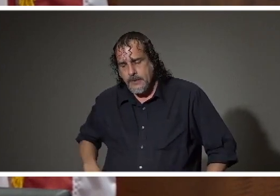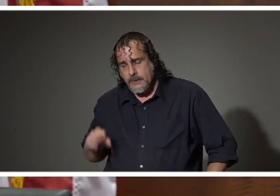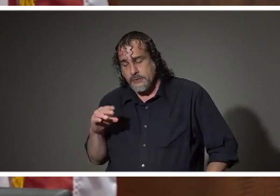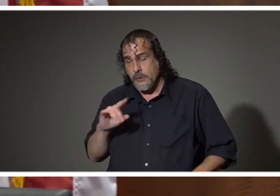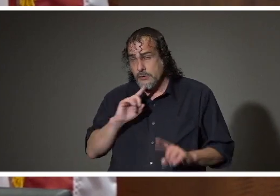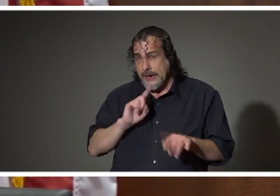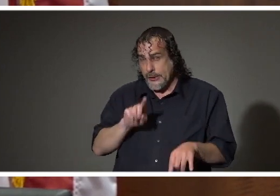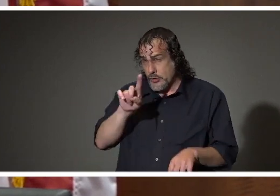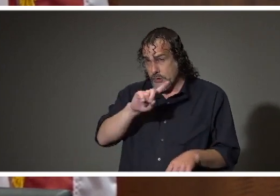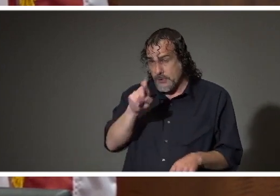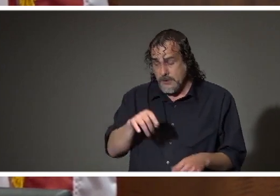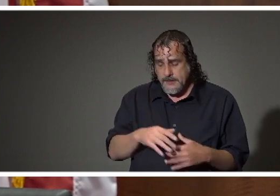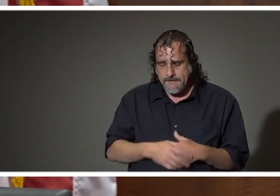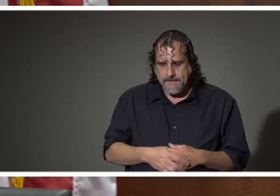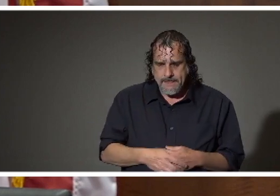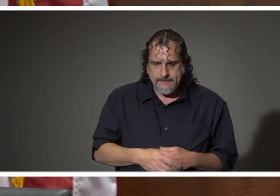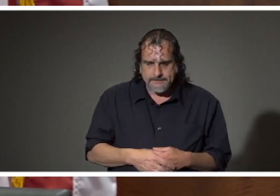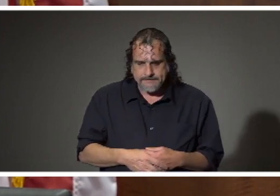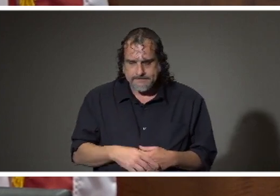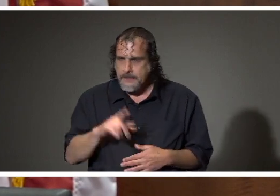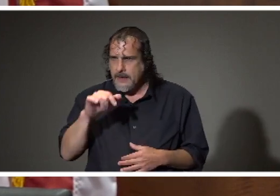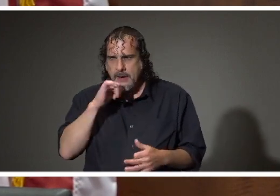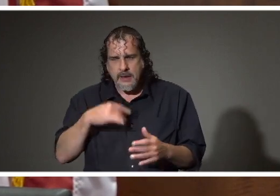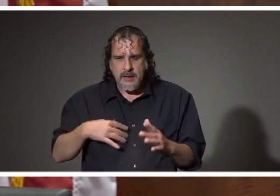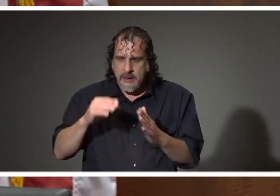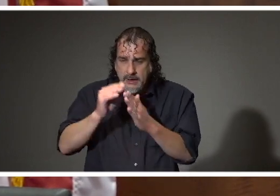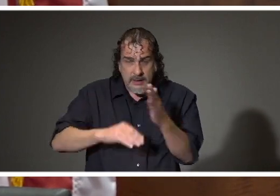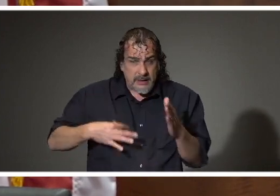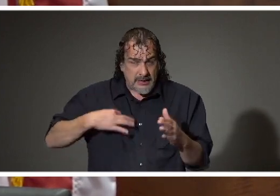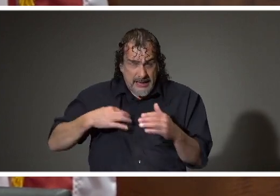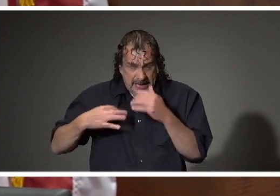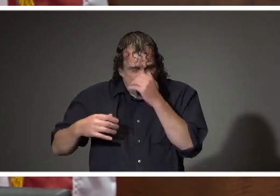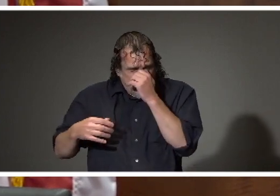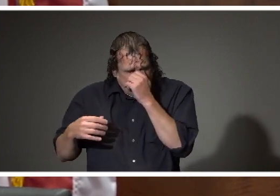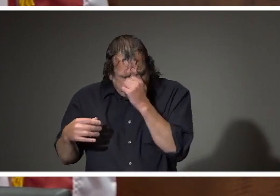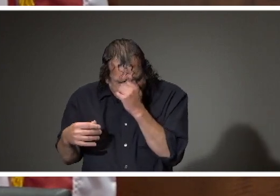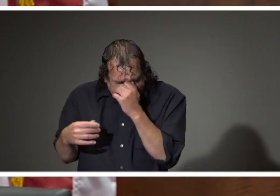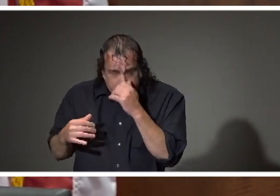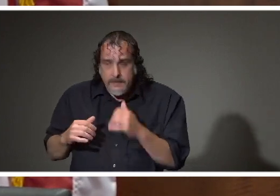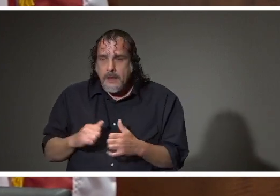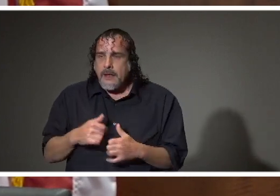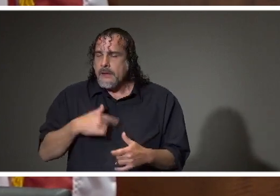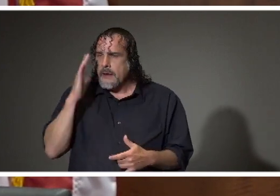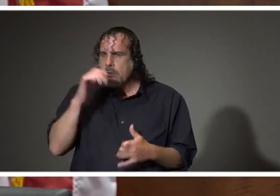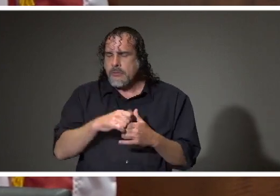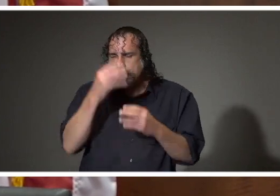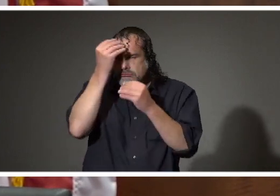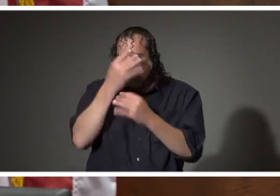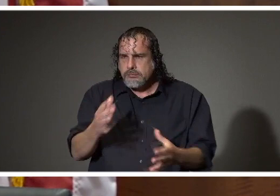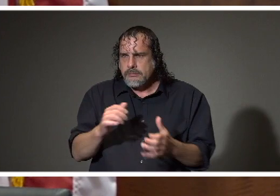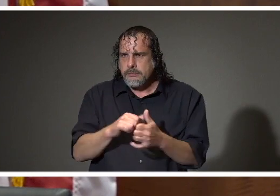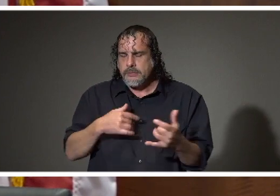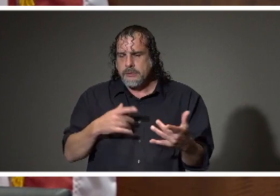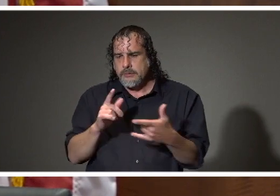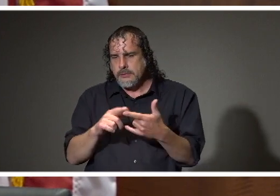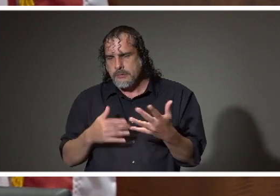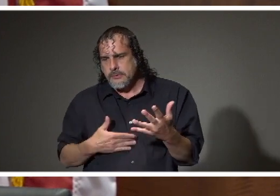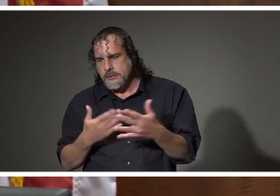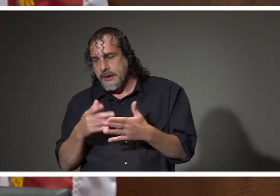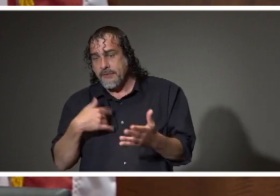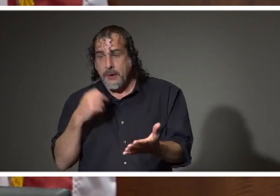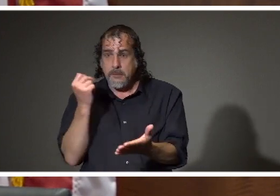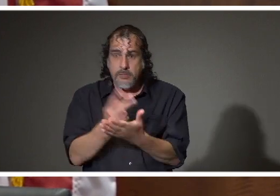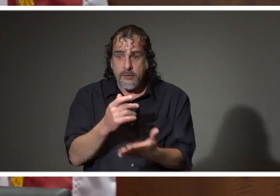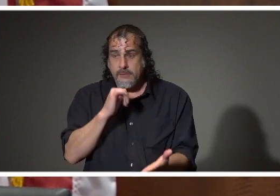answer your questions, they do not have to file another application, and they will be notified of potential PUA eligibility and any